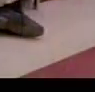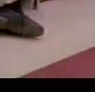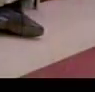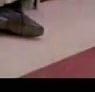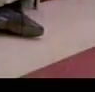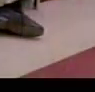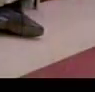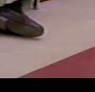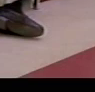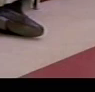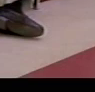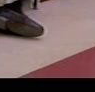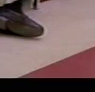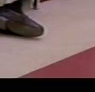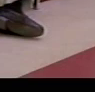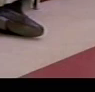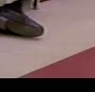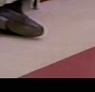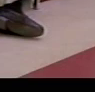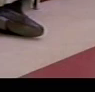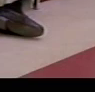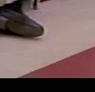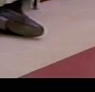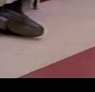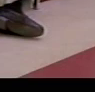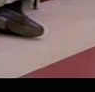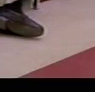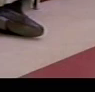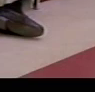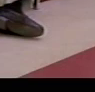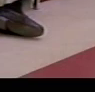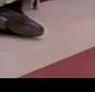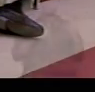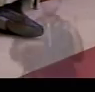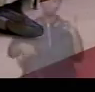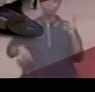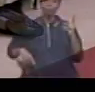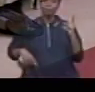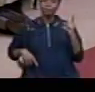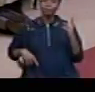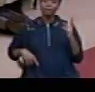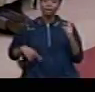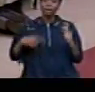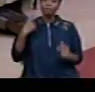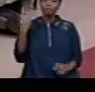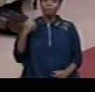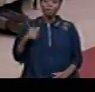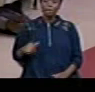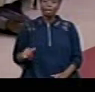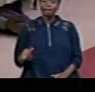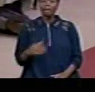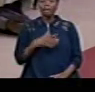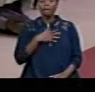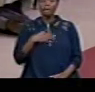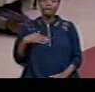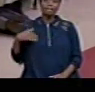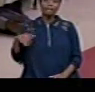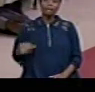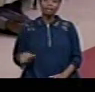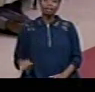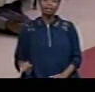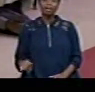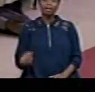power and bites be unto the Lord forever